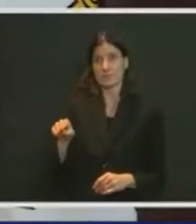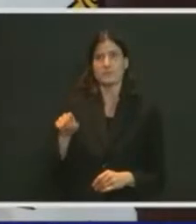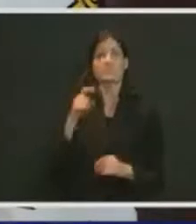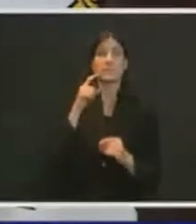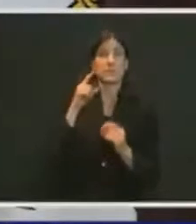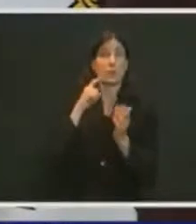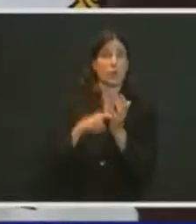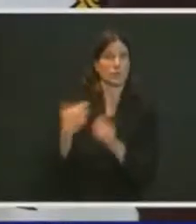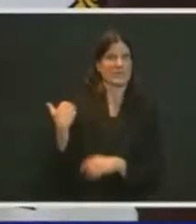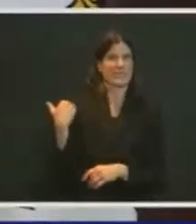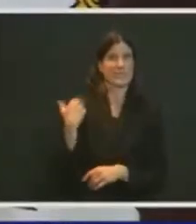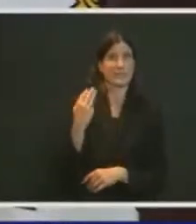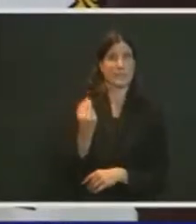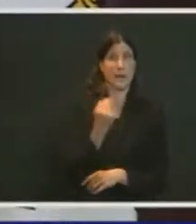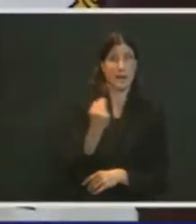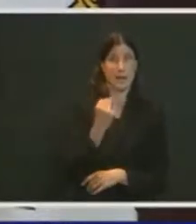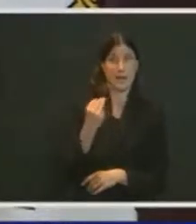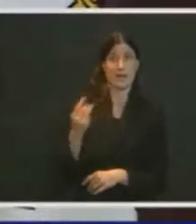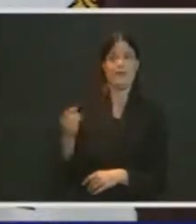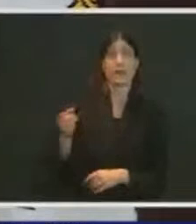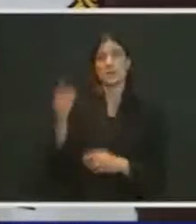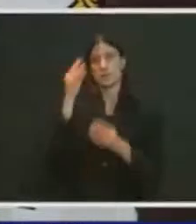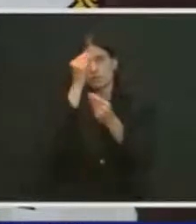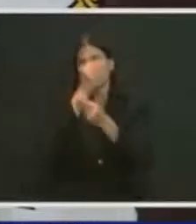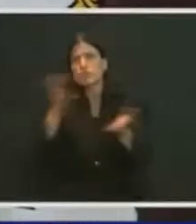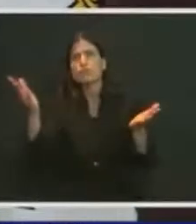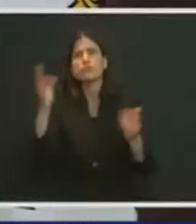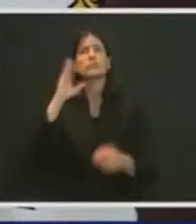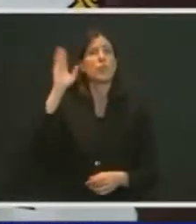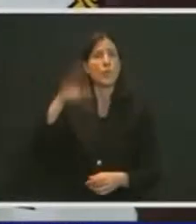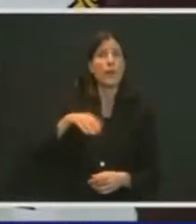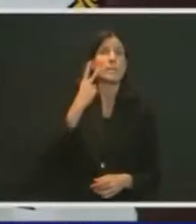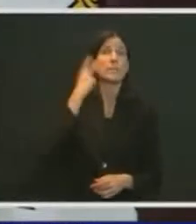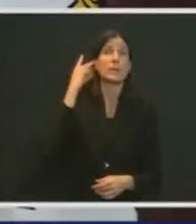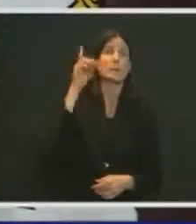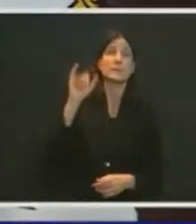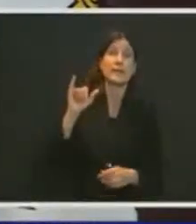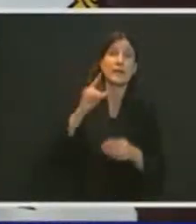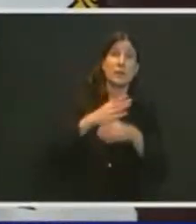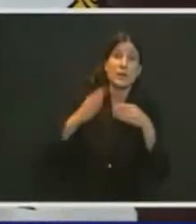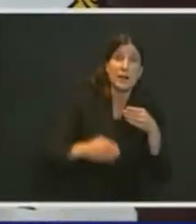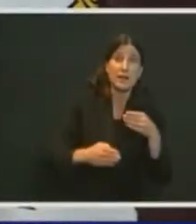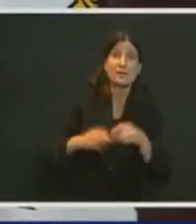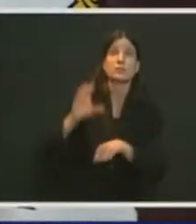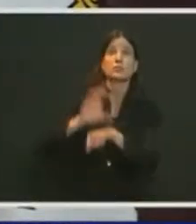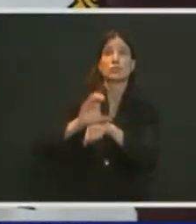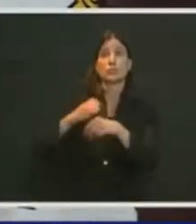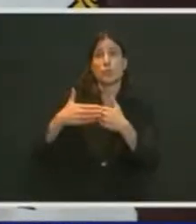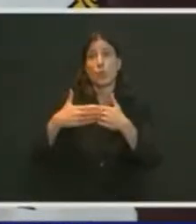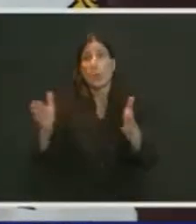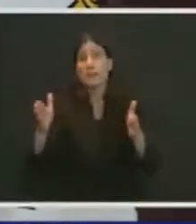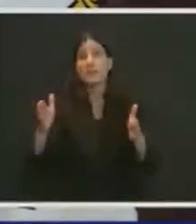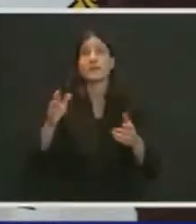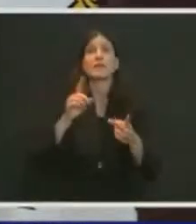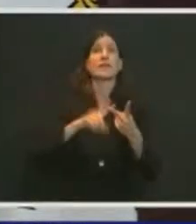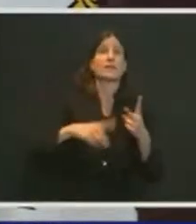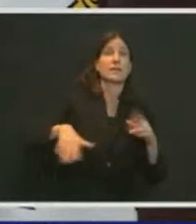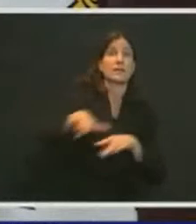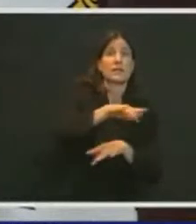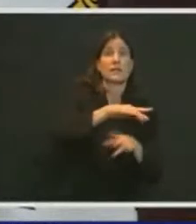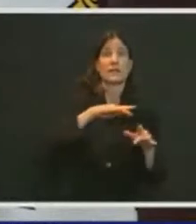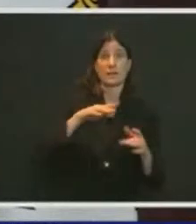weekend, they are open for business, churches, police will not enforce the executive order. What's your reaction